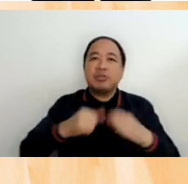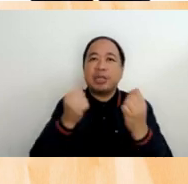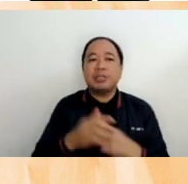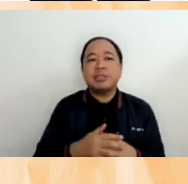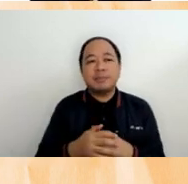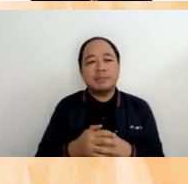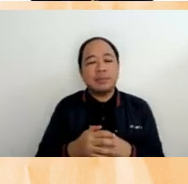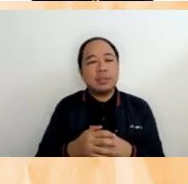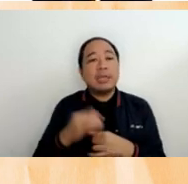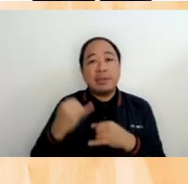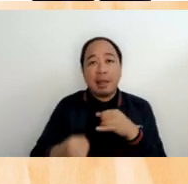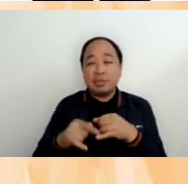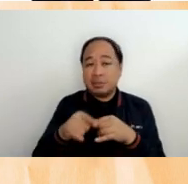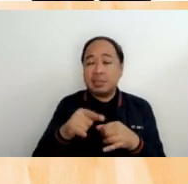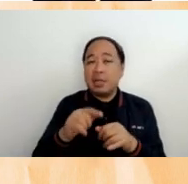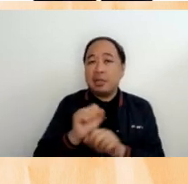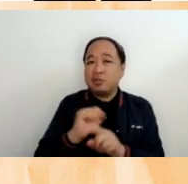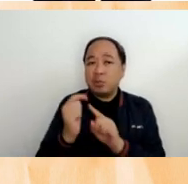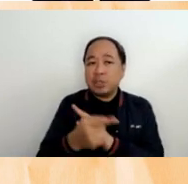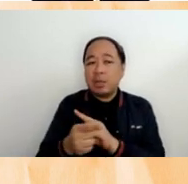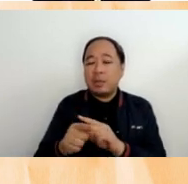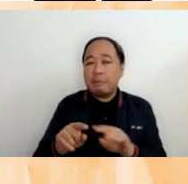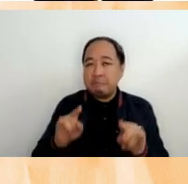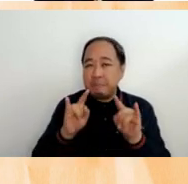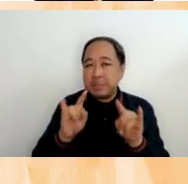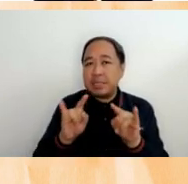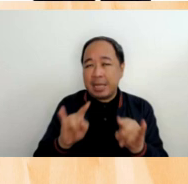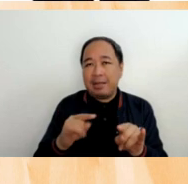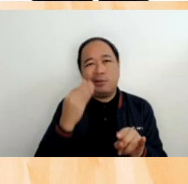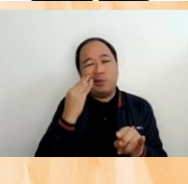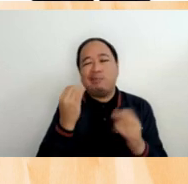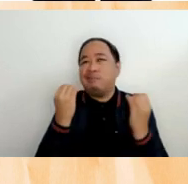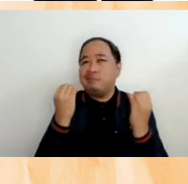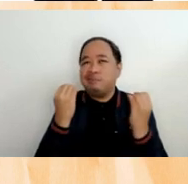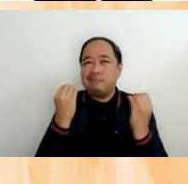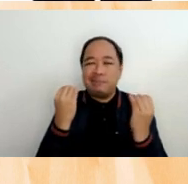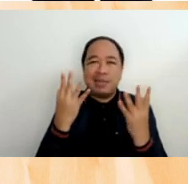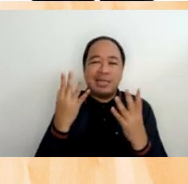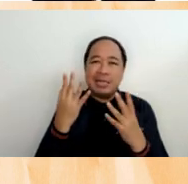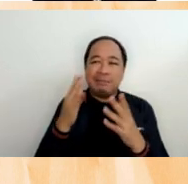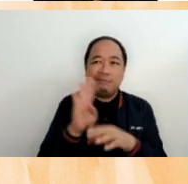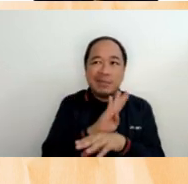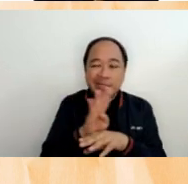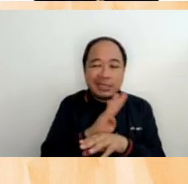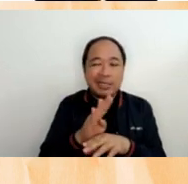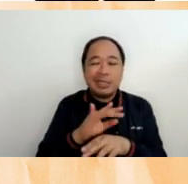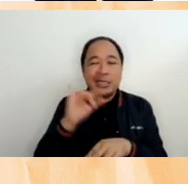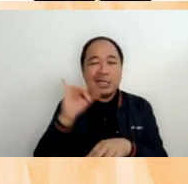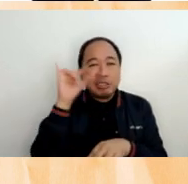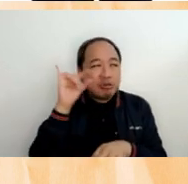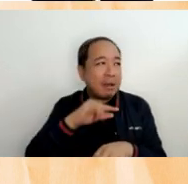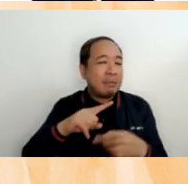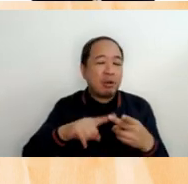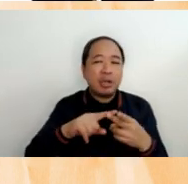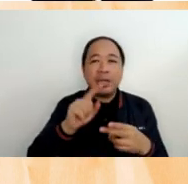others. And we're still learning about the ways social media can affect the health of our children and our teens. And this is an entirely